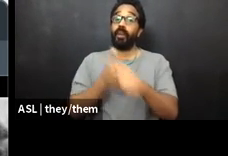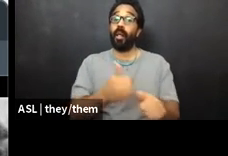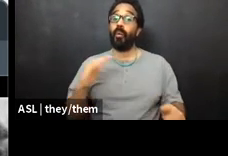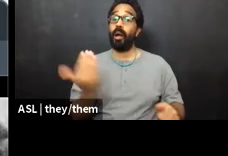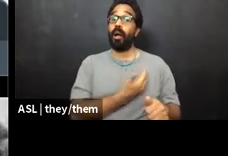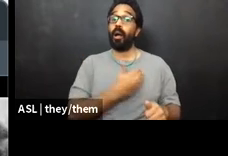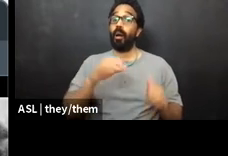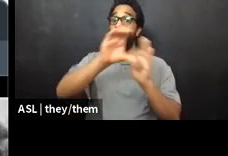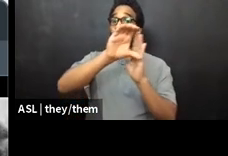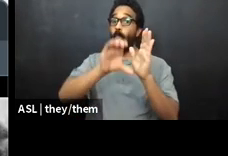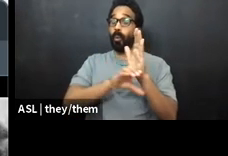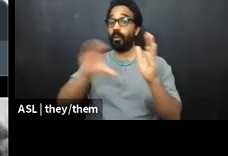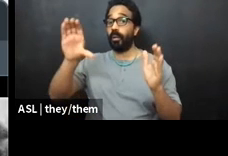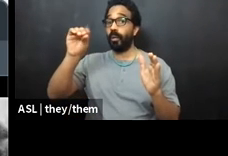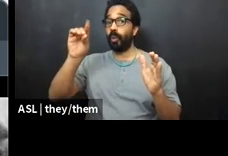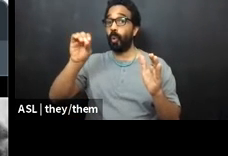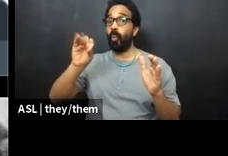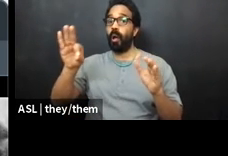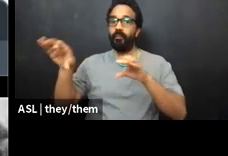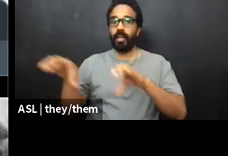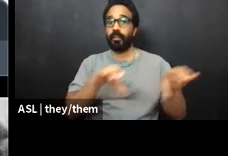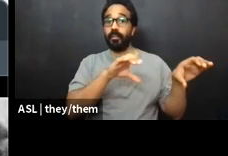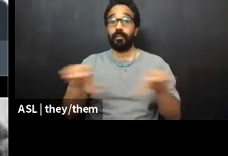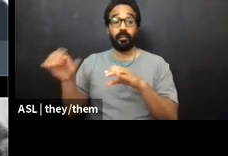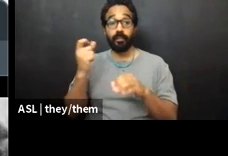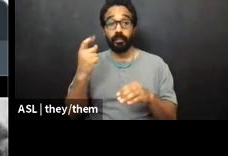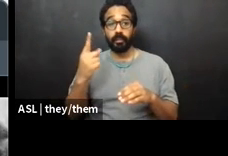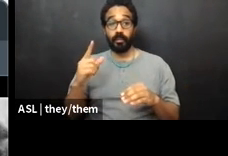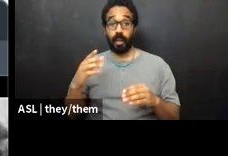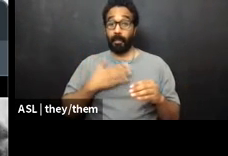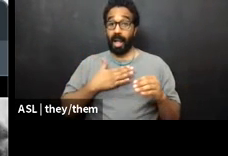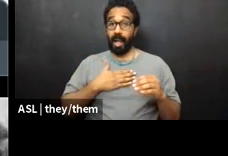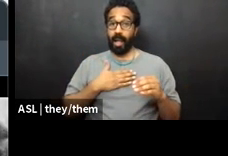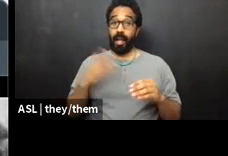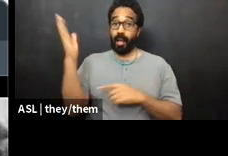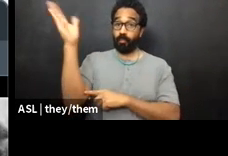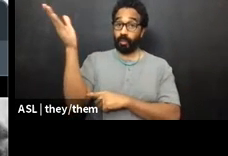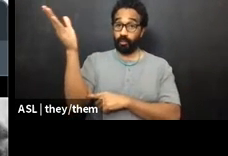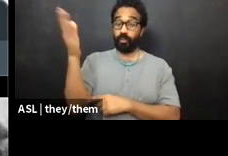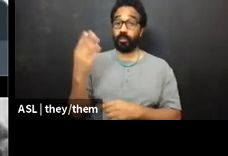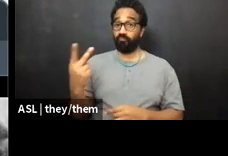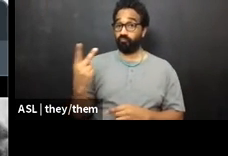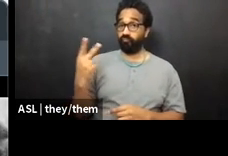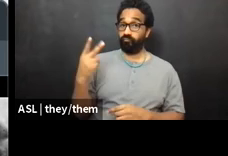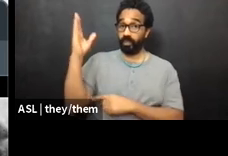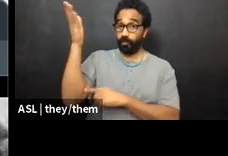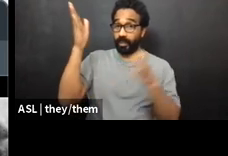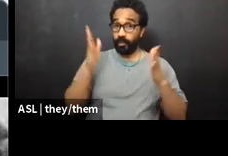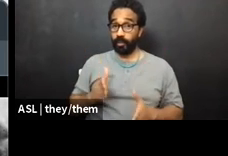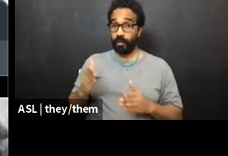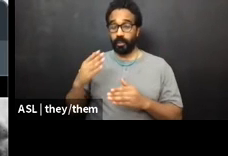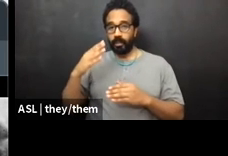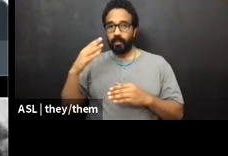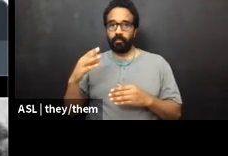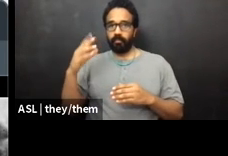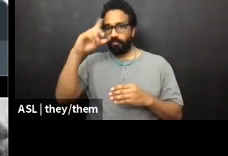been an experiment from the start between my co-presenter and me, and it continues to